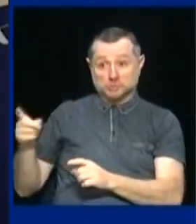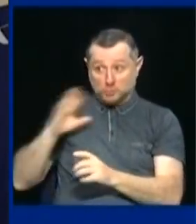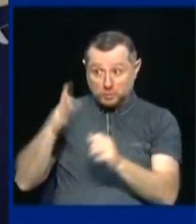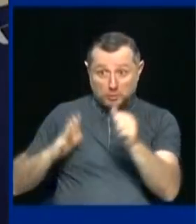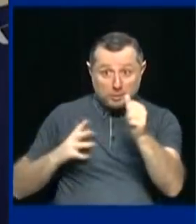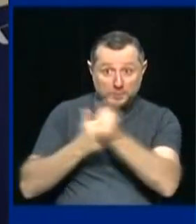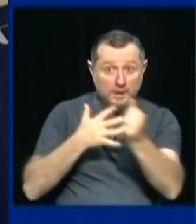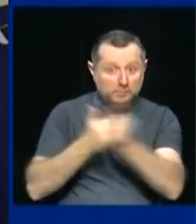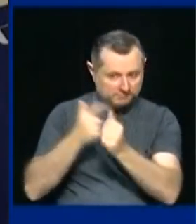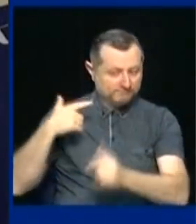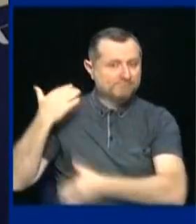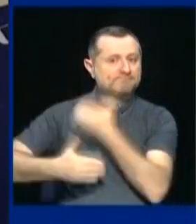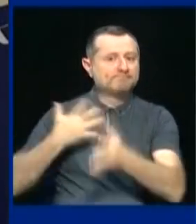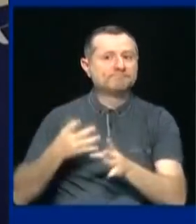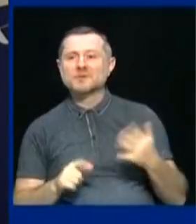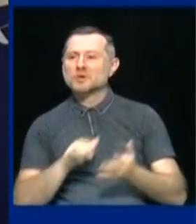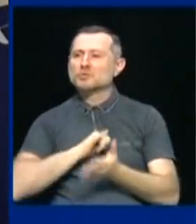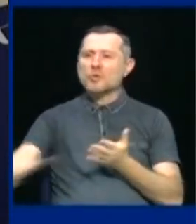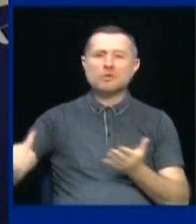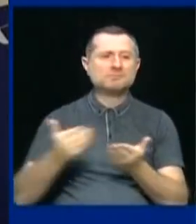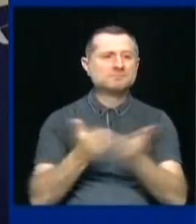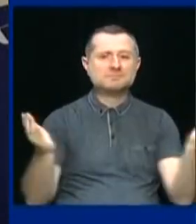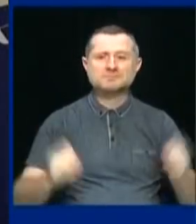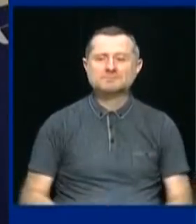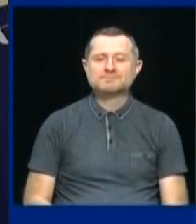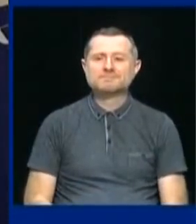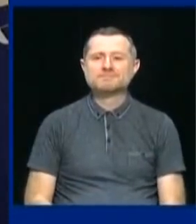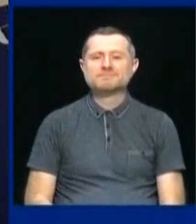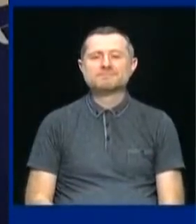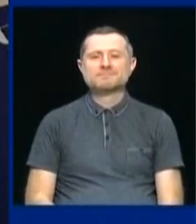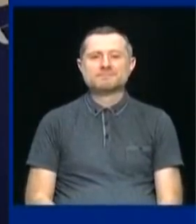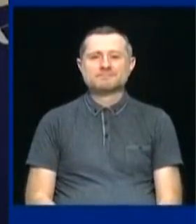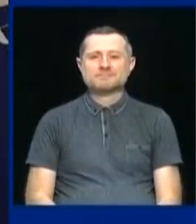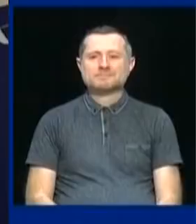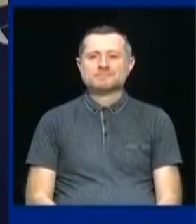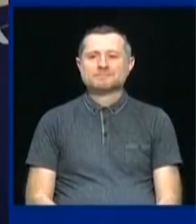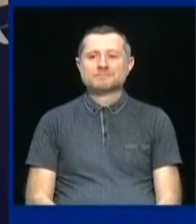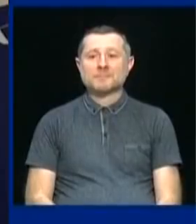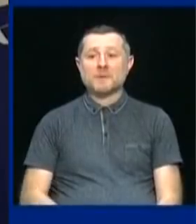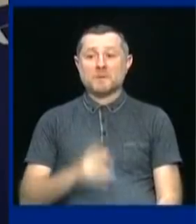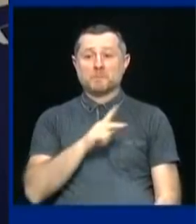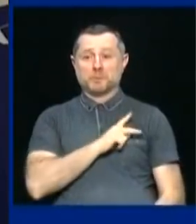will be effective in 14 days. And let me say this on a personal note.